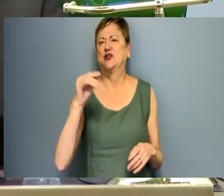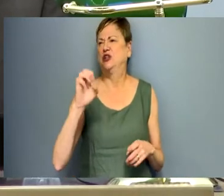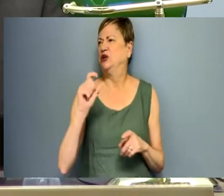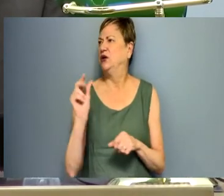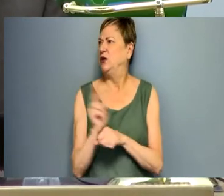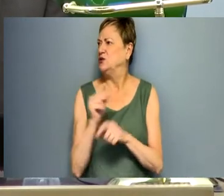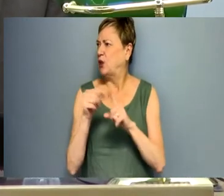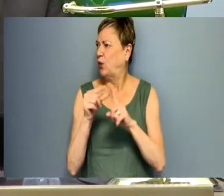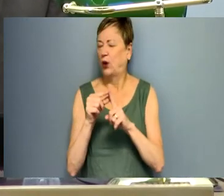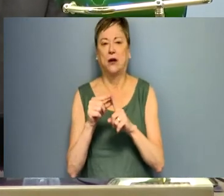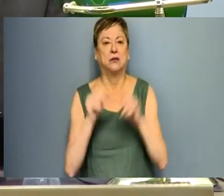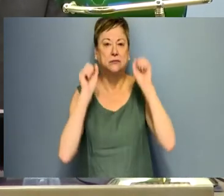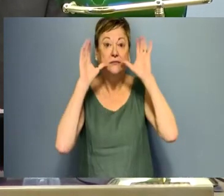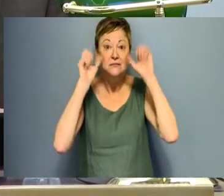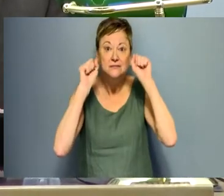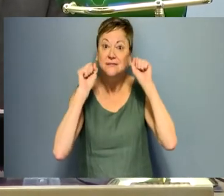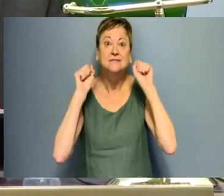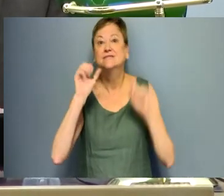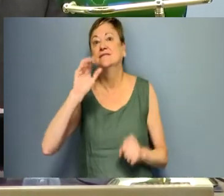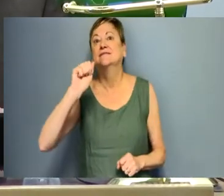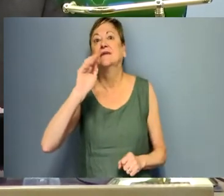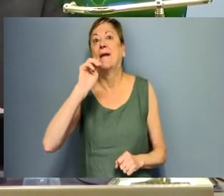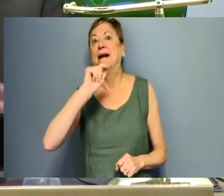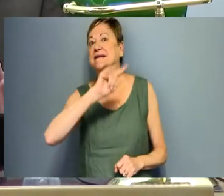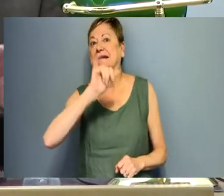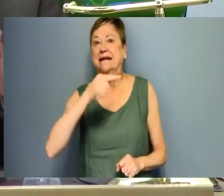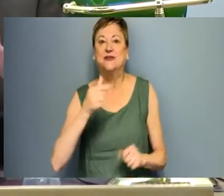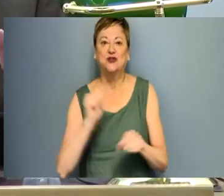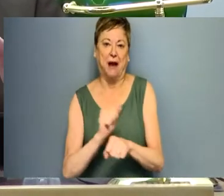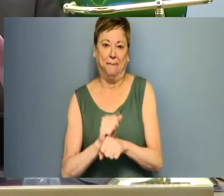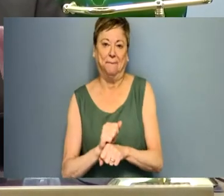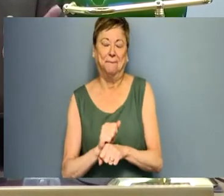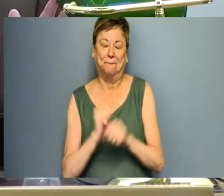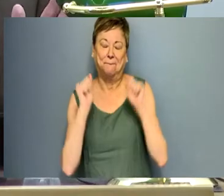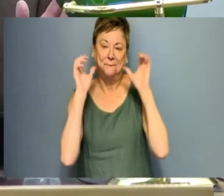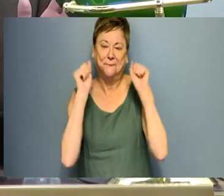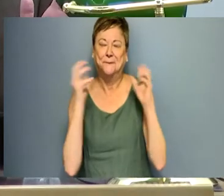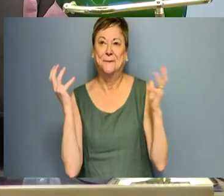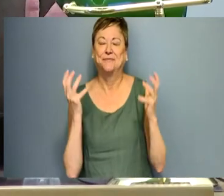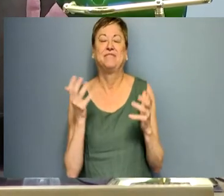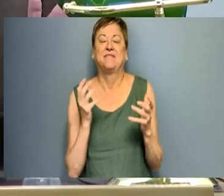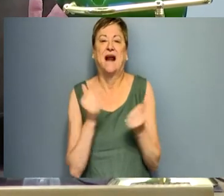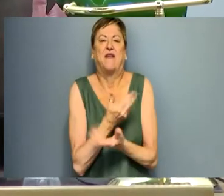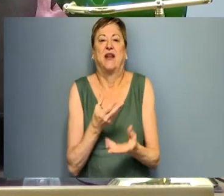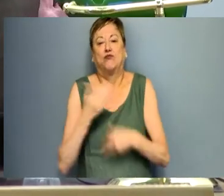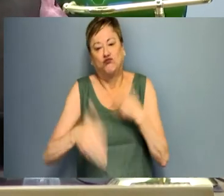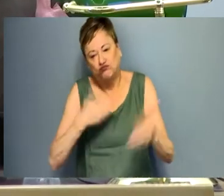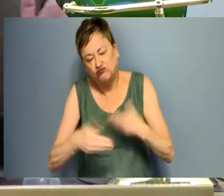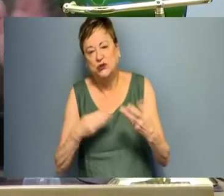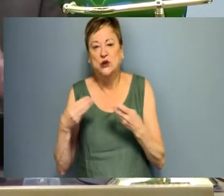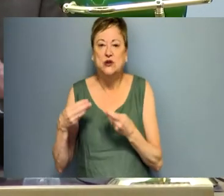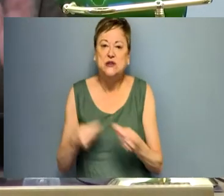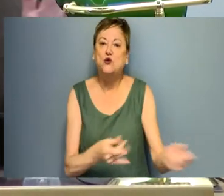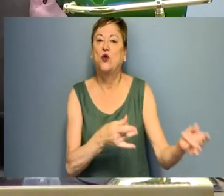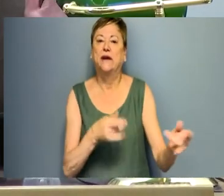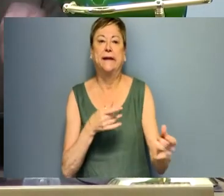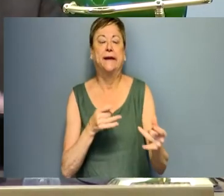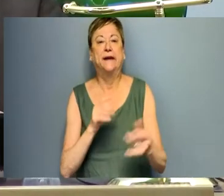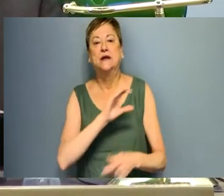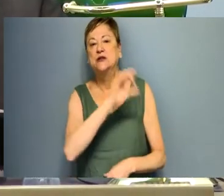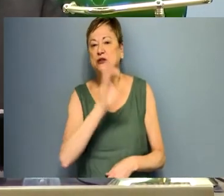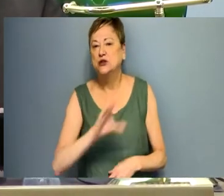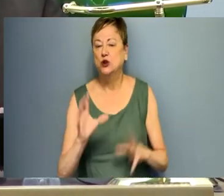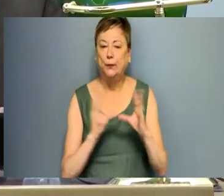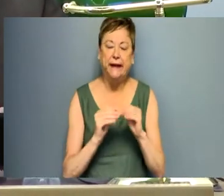word, amazing job in making sure everything ran smoothly, whether it was a Zoom meeting or the 100